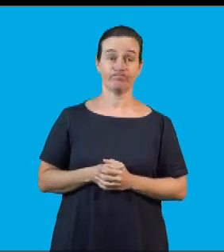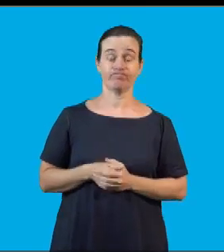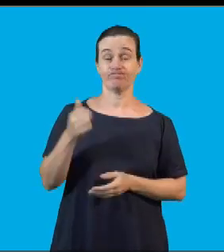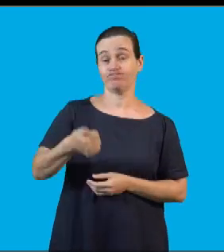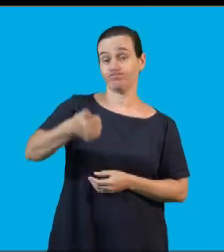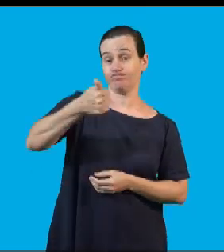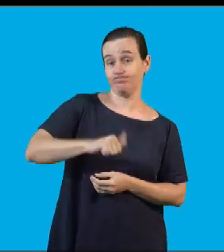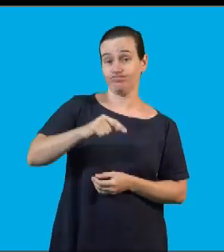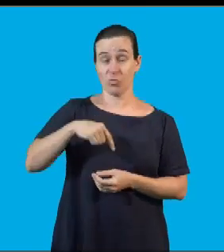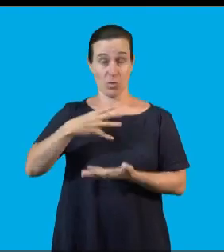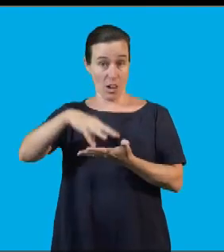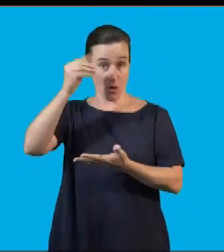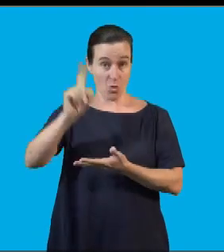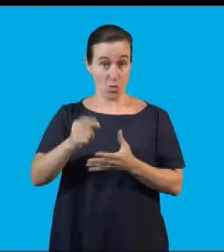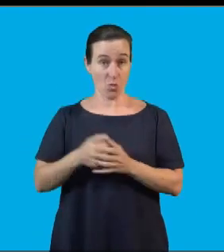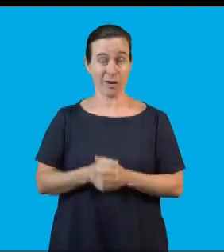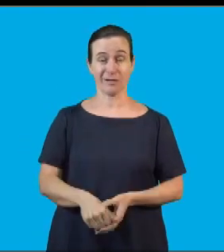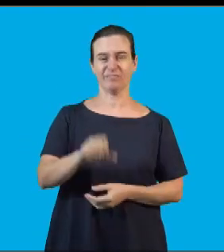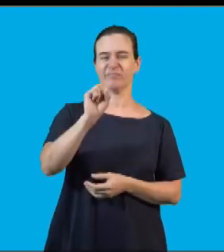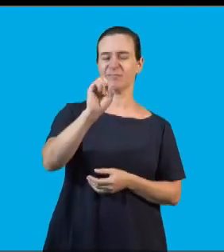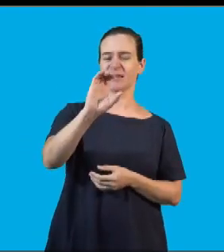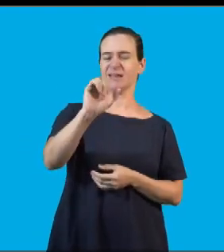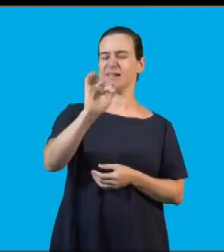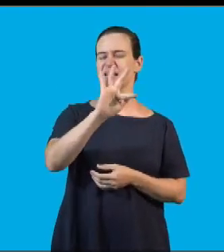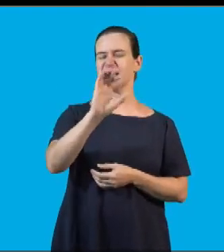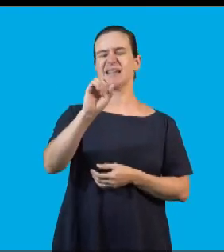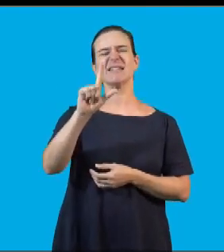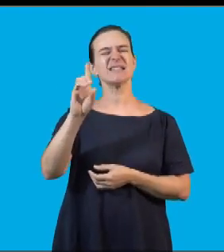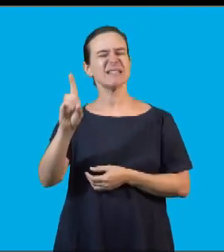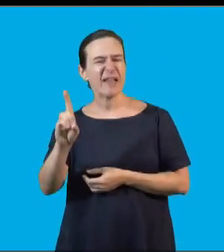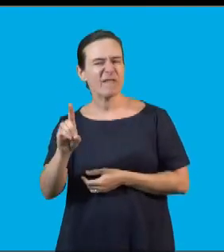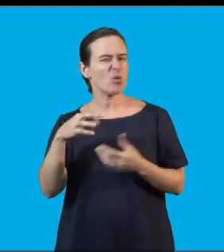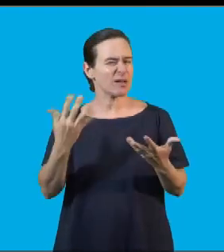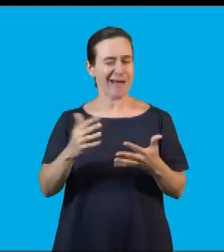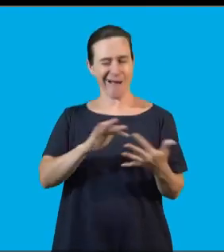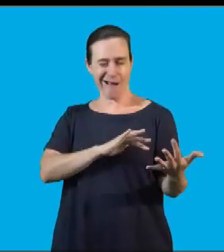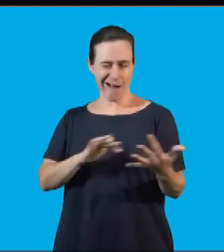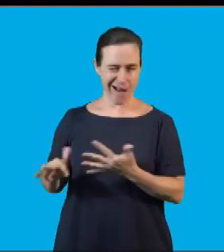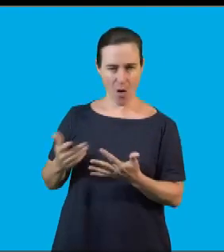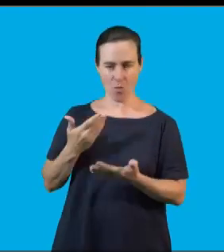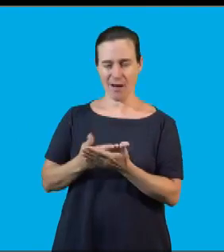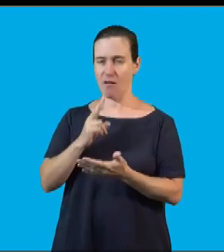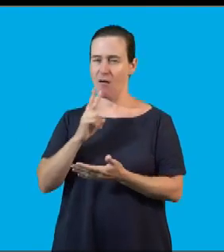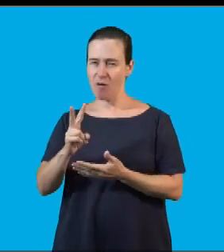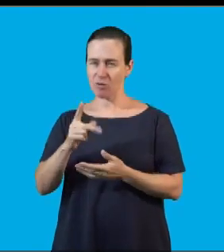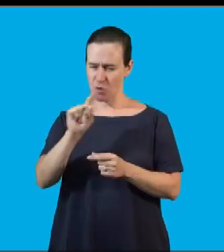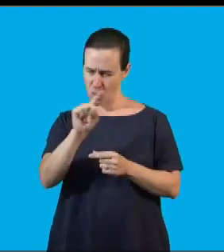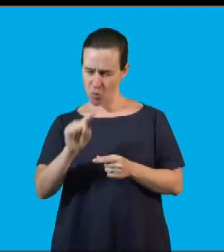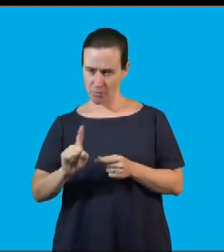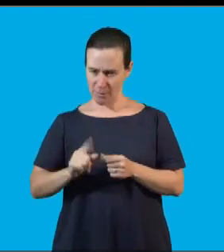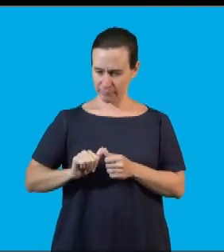The next part of our lesson, we will look at the scaffolding of questions and the strategic approach to question